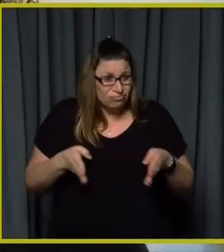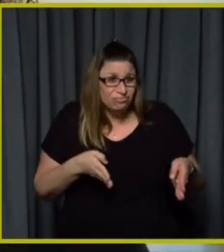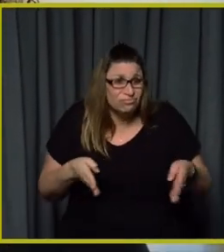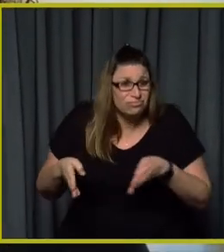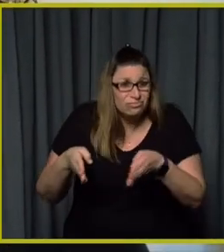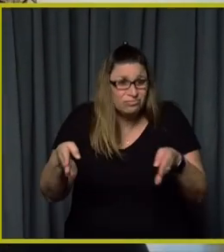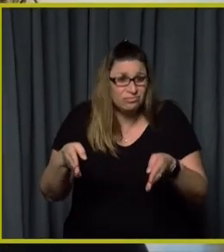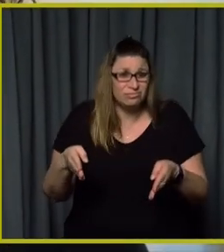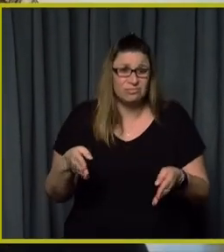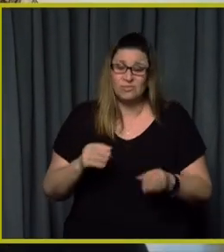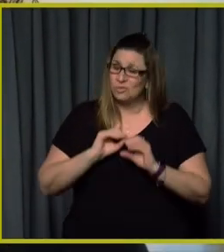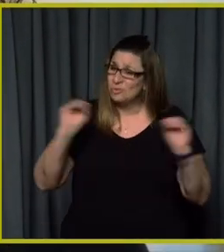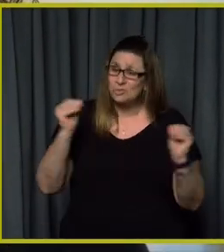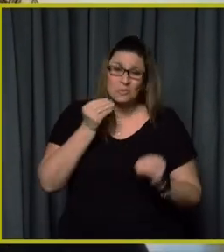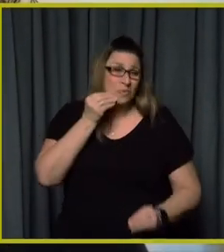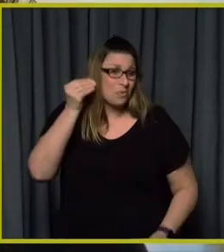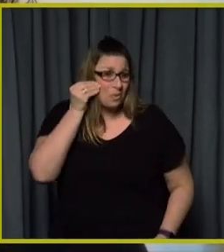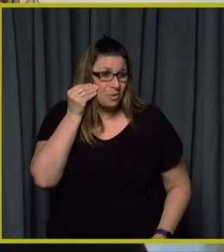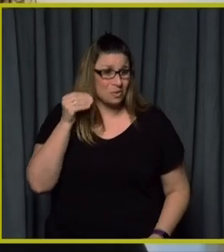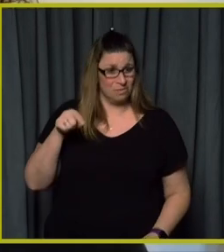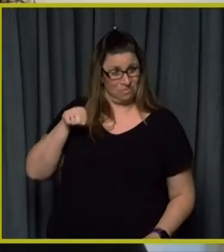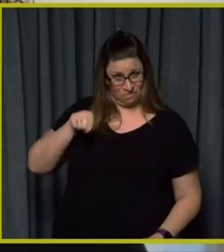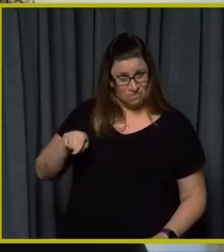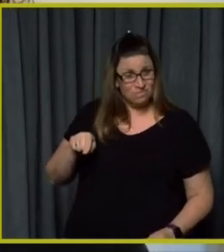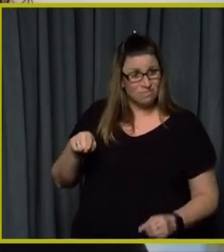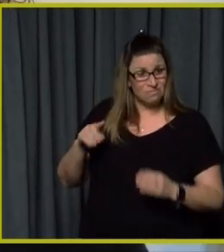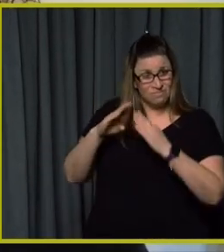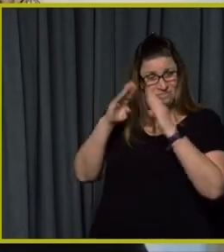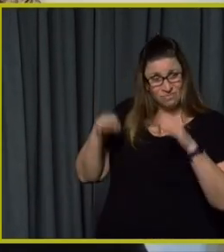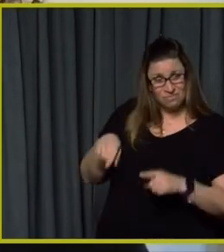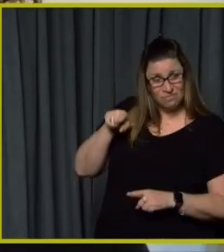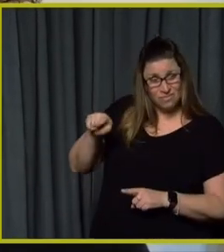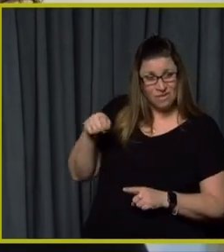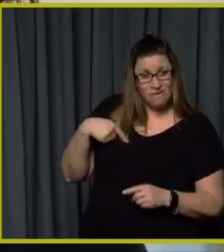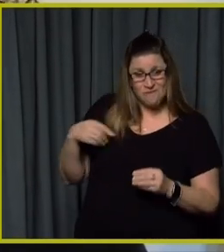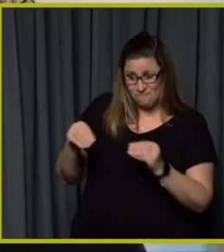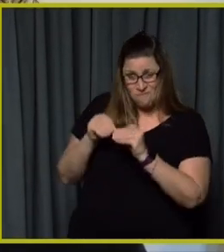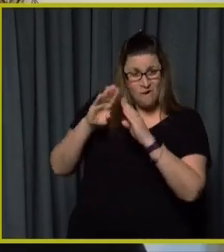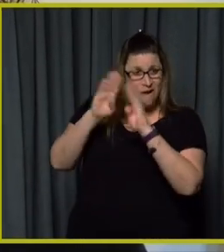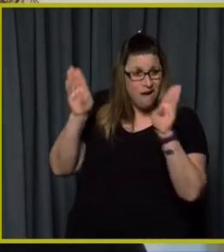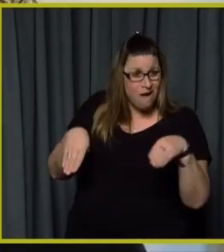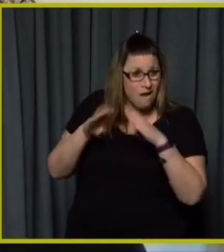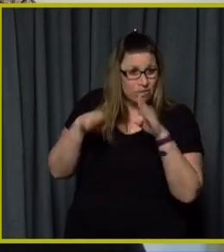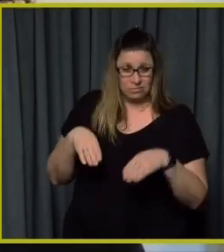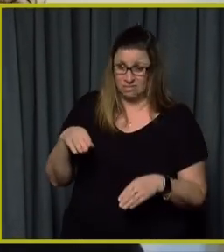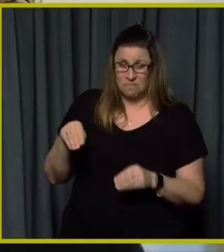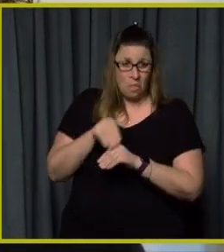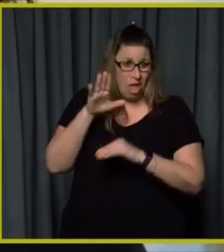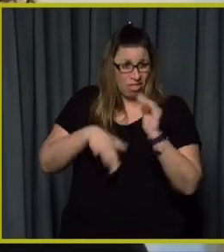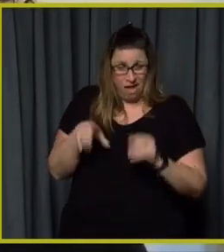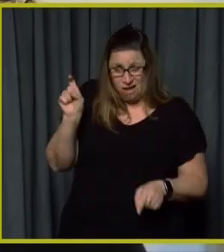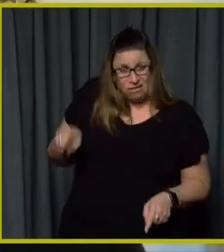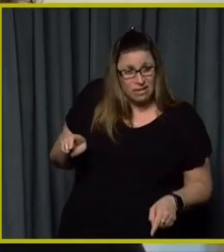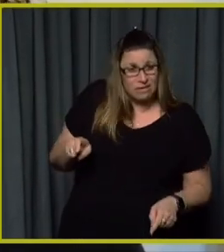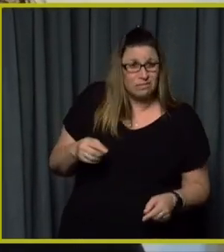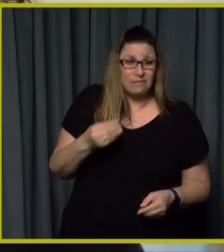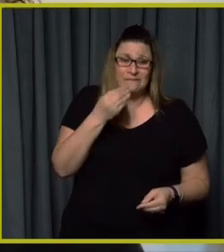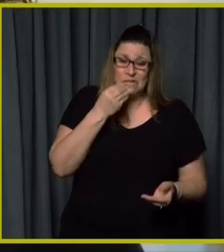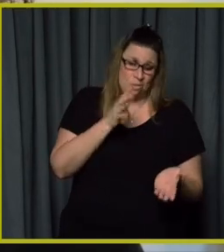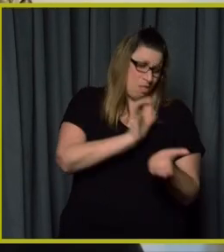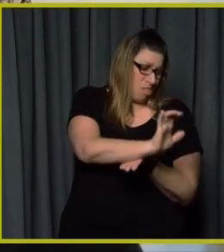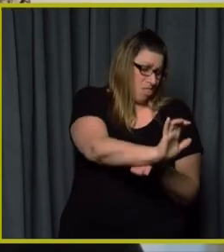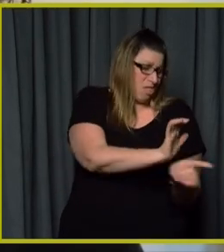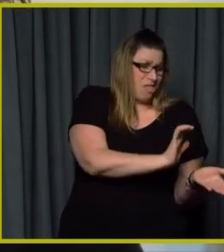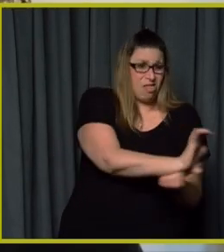in this country, we have more housing units than people who need them. We throw away more food than our families can possibly eat. And we have the best